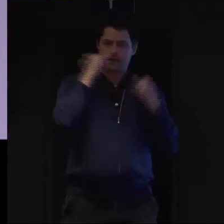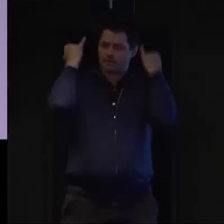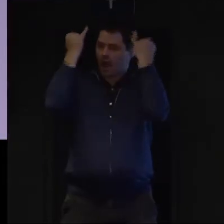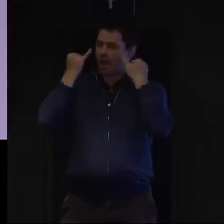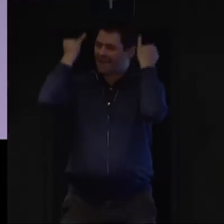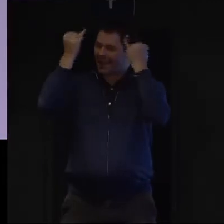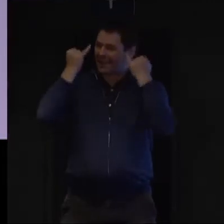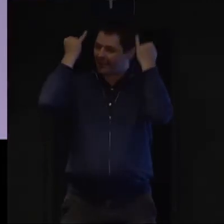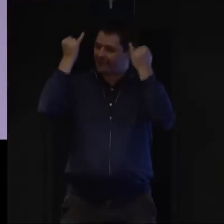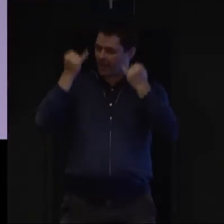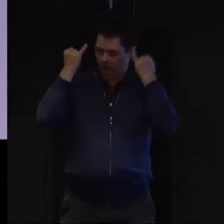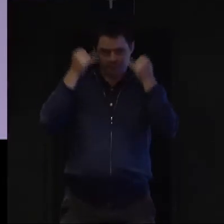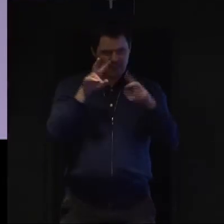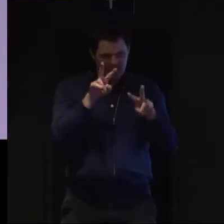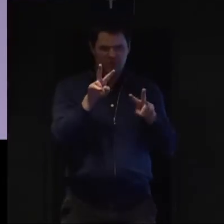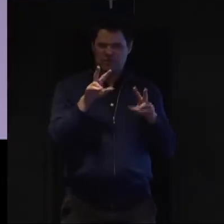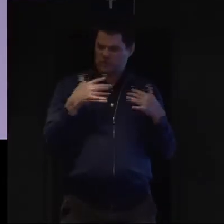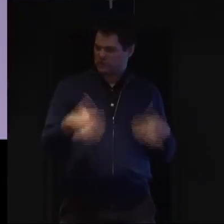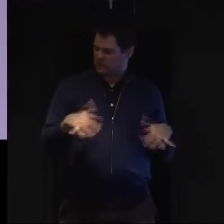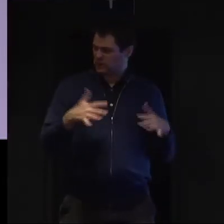great credit to football, what you're doing.